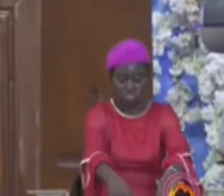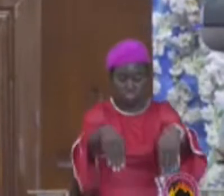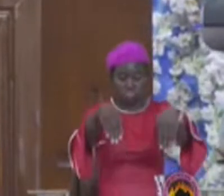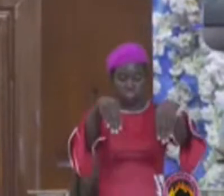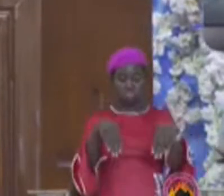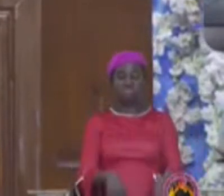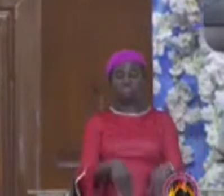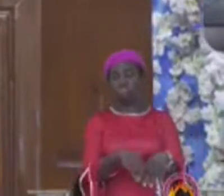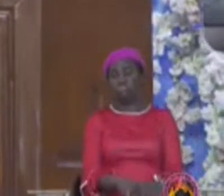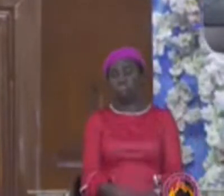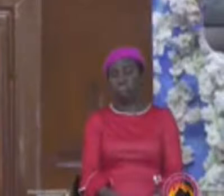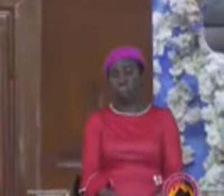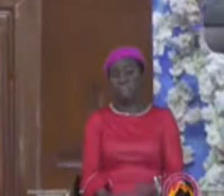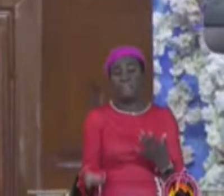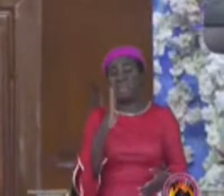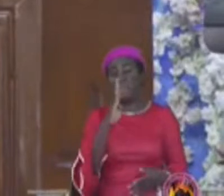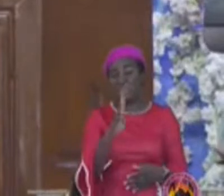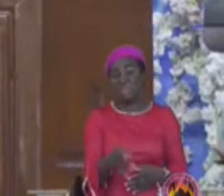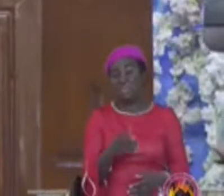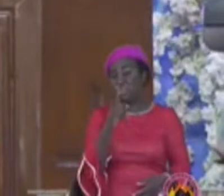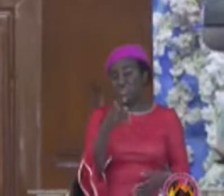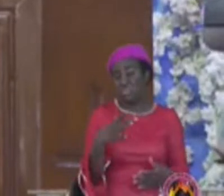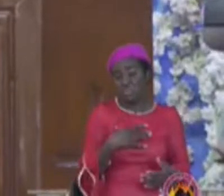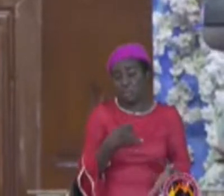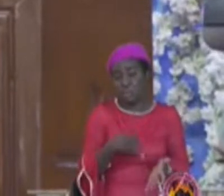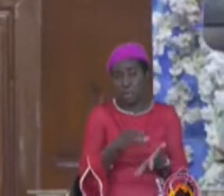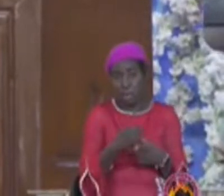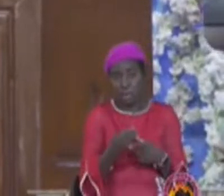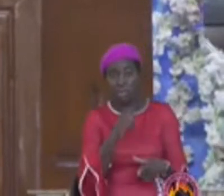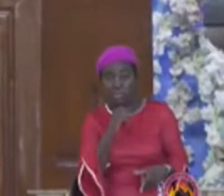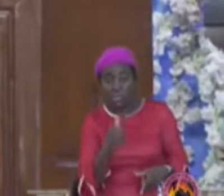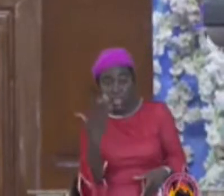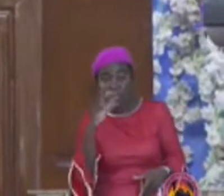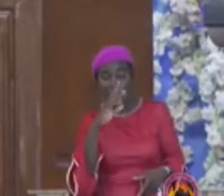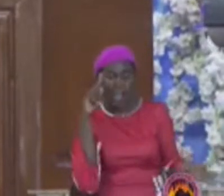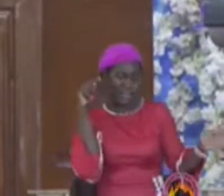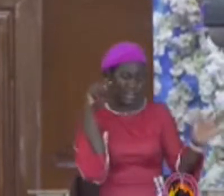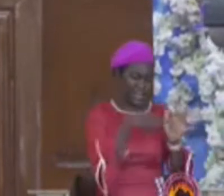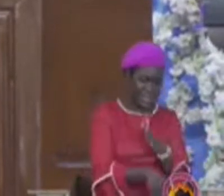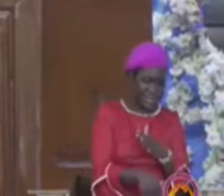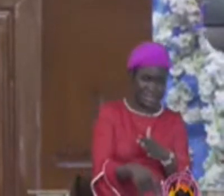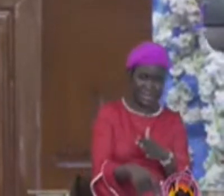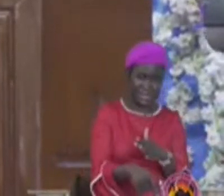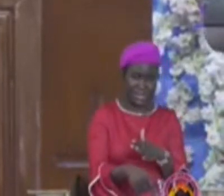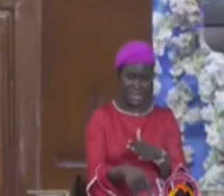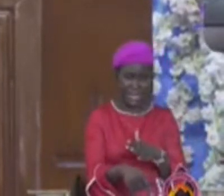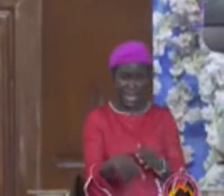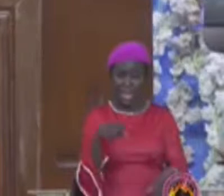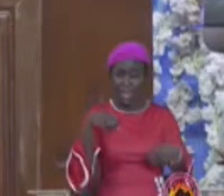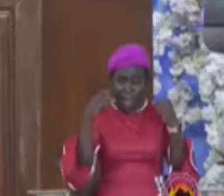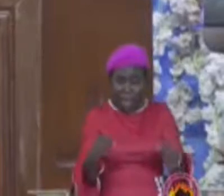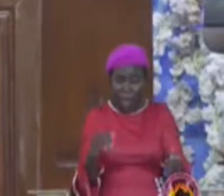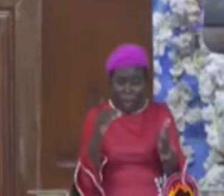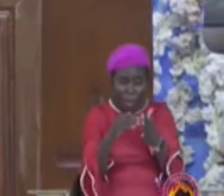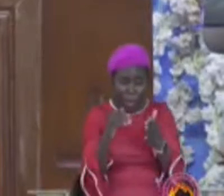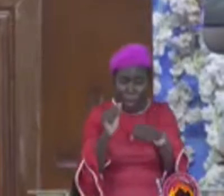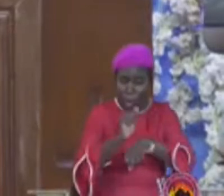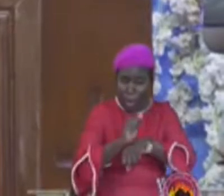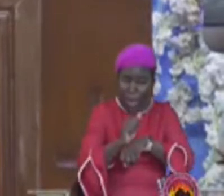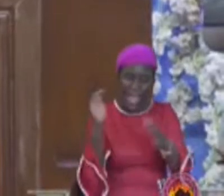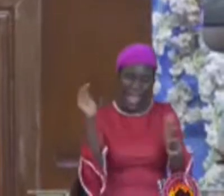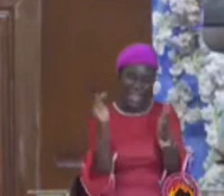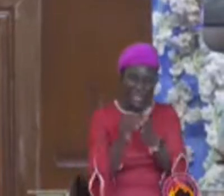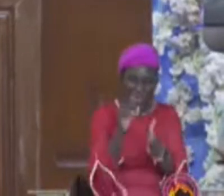Whether you like it or not, there are killing agents working against you. There are